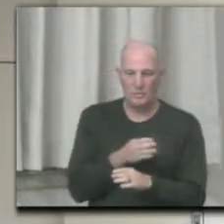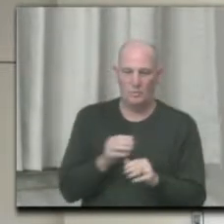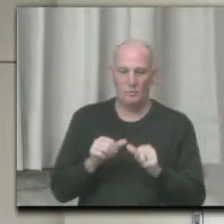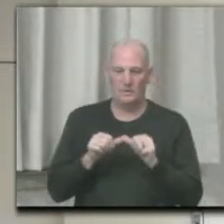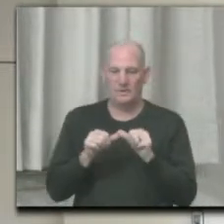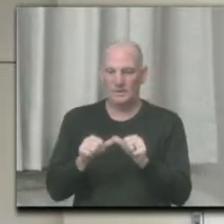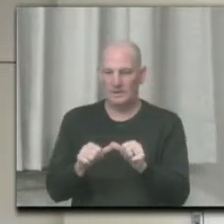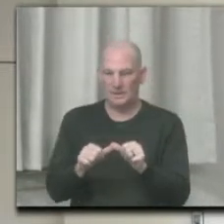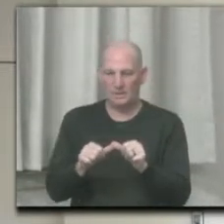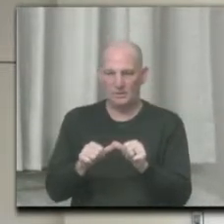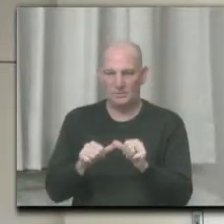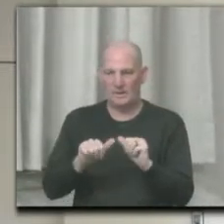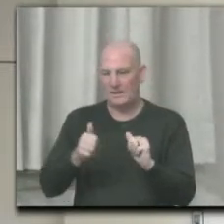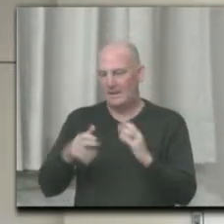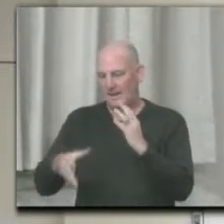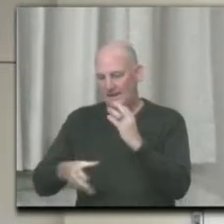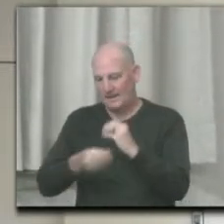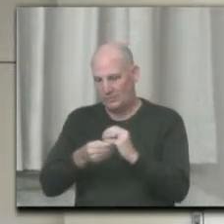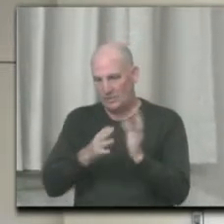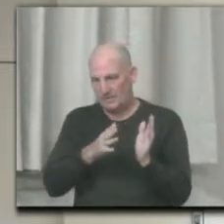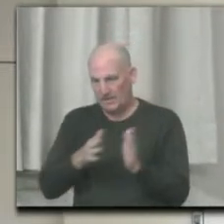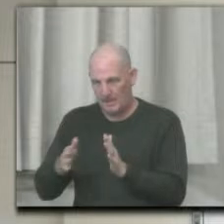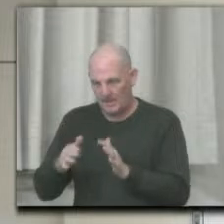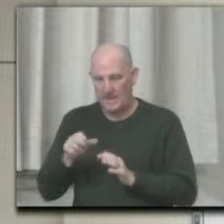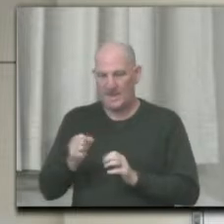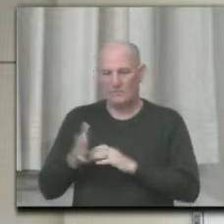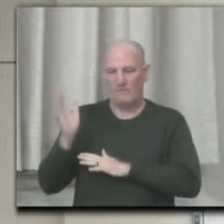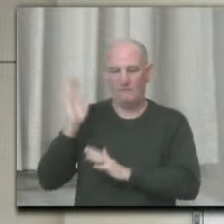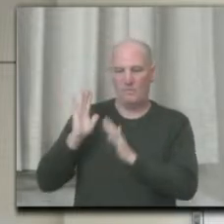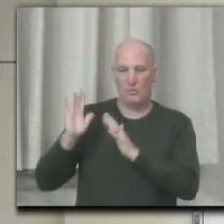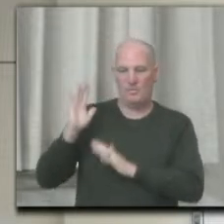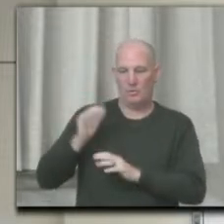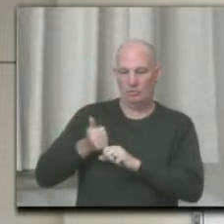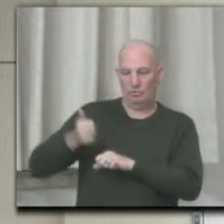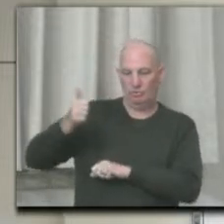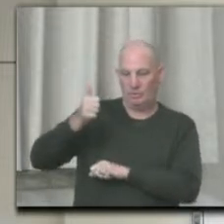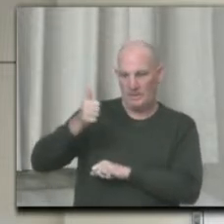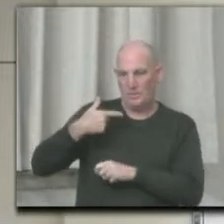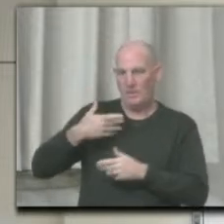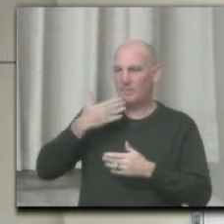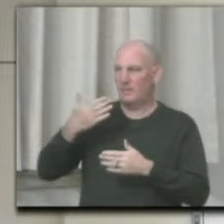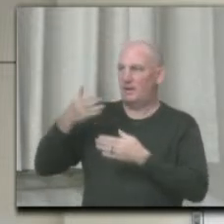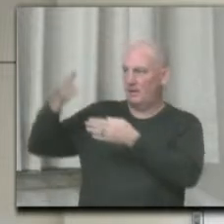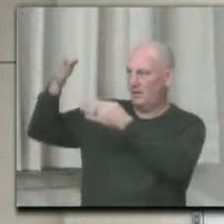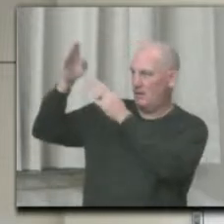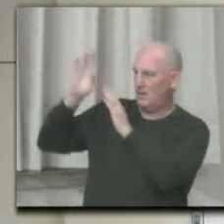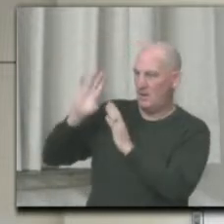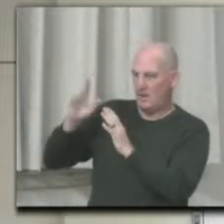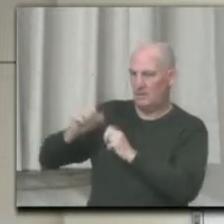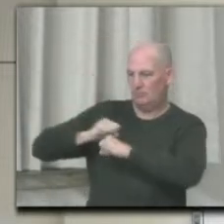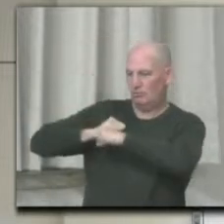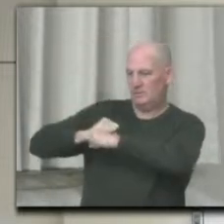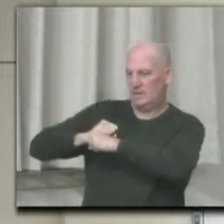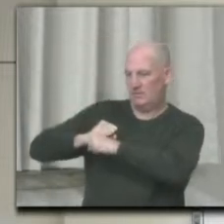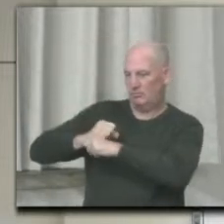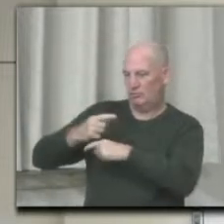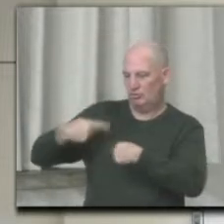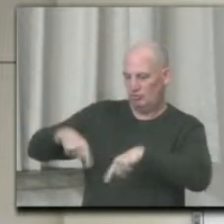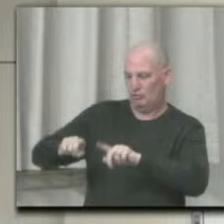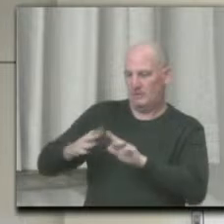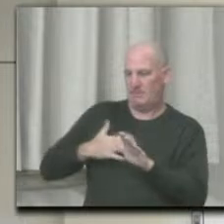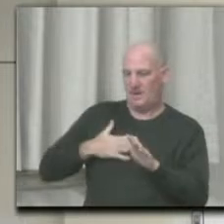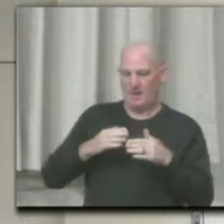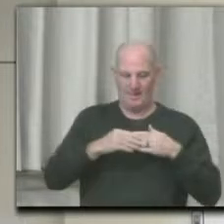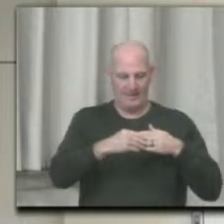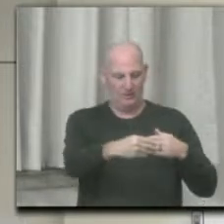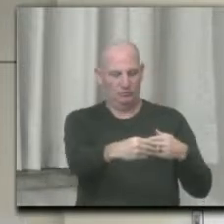anything additional planned, as the former chair, I want to thank God for first putting a hedge of protection around me during the course of this leadership to be